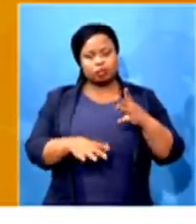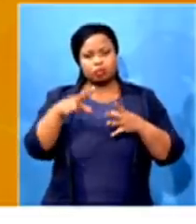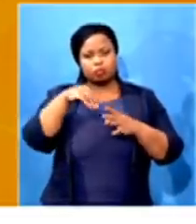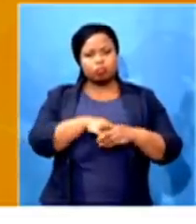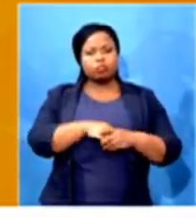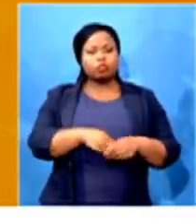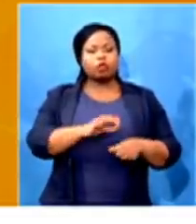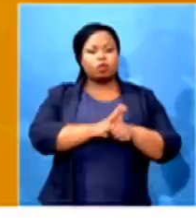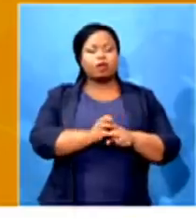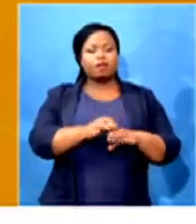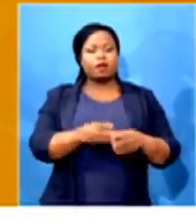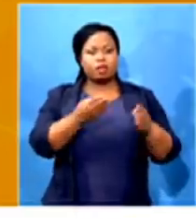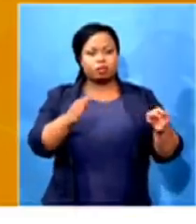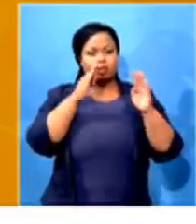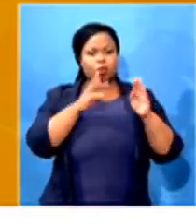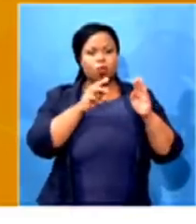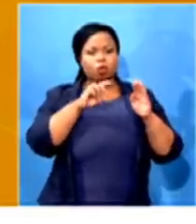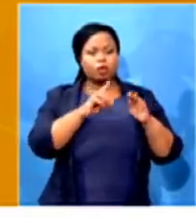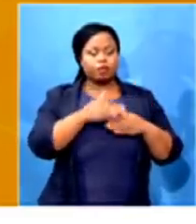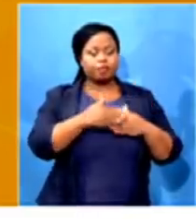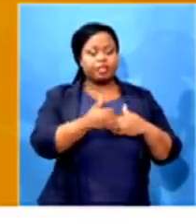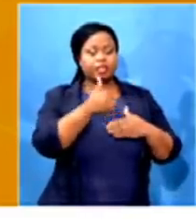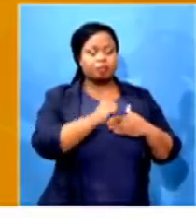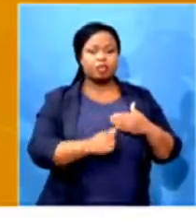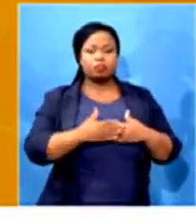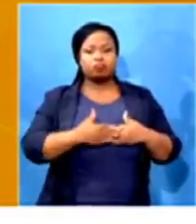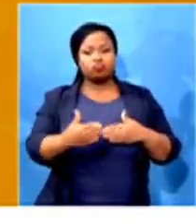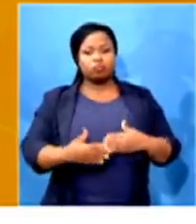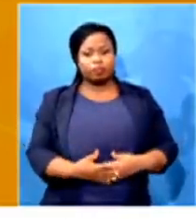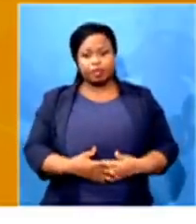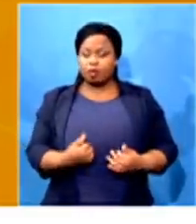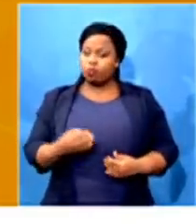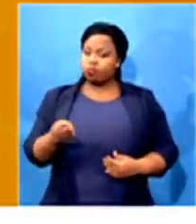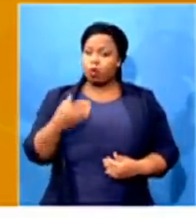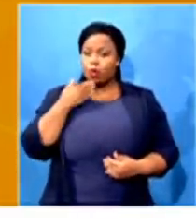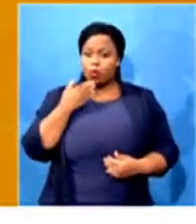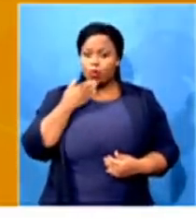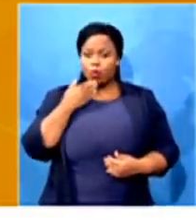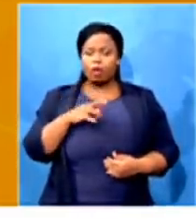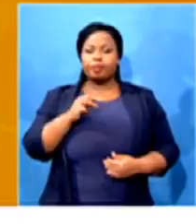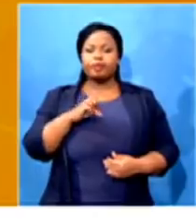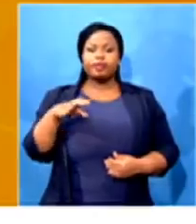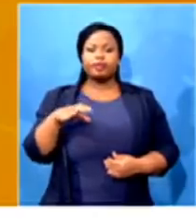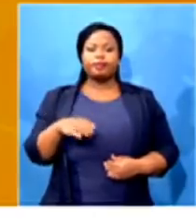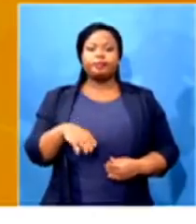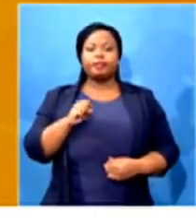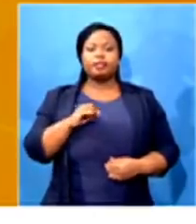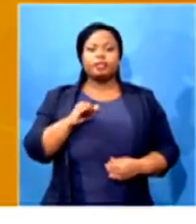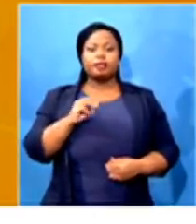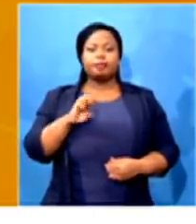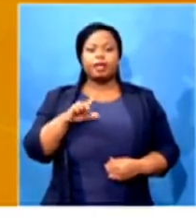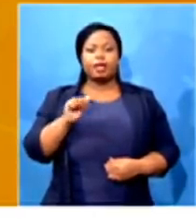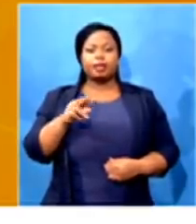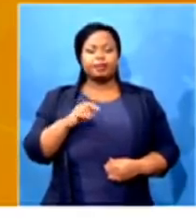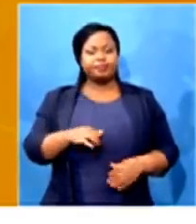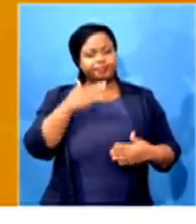the COVID-19 wards for the next 6 months and possibly longer. And we're joined now by the MEC Simelane-Zulu. Good